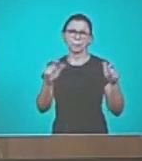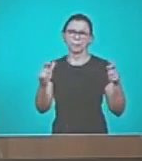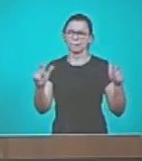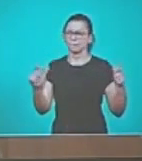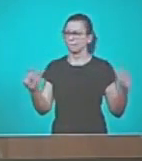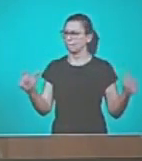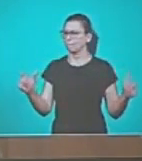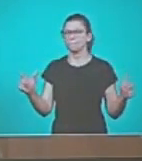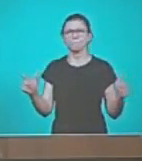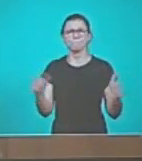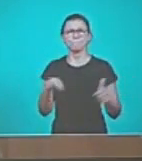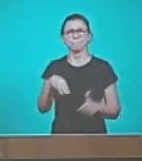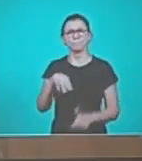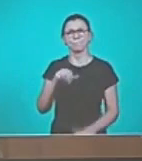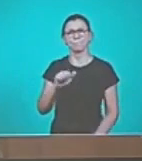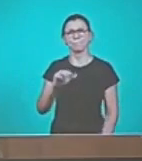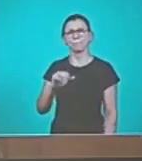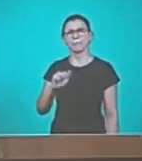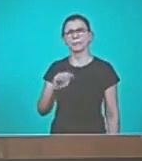Rio de Janeiro, Macaé,